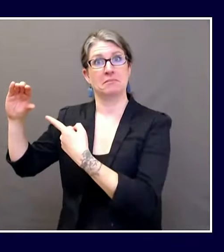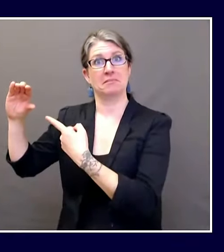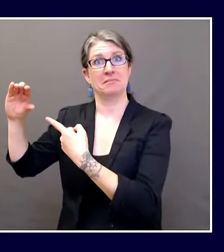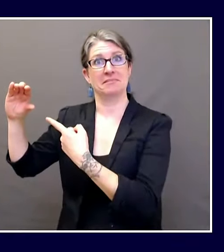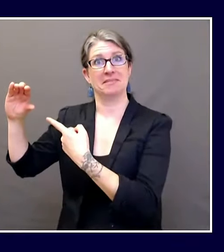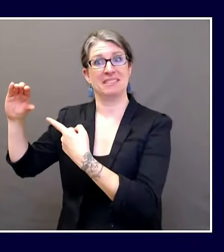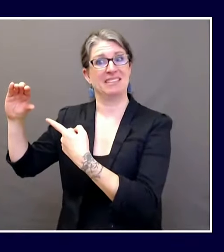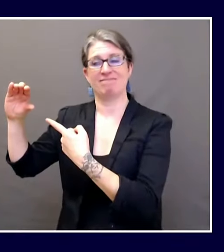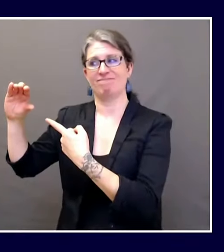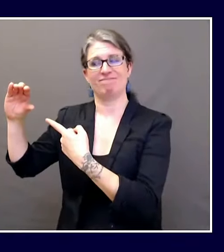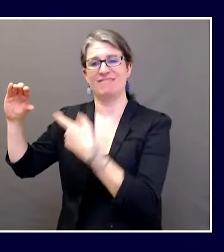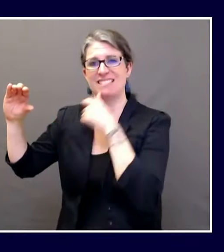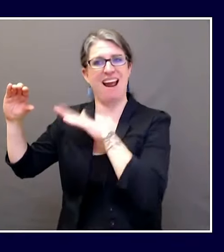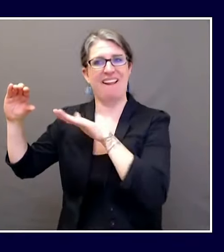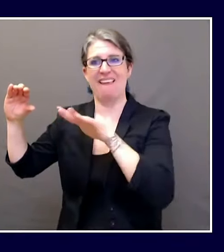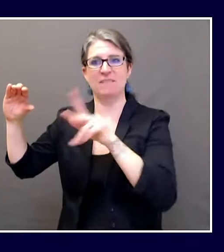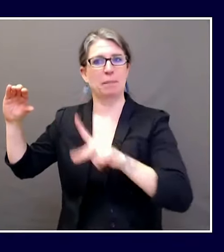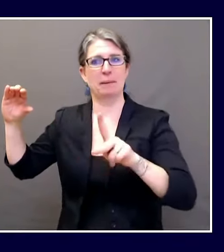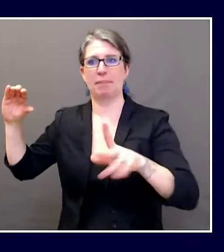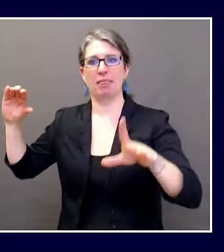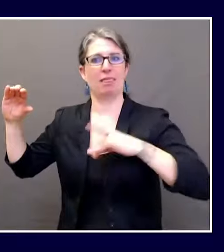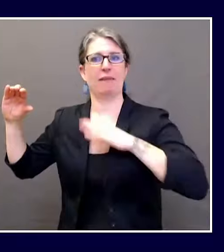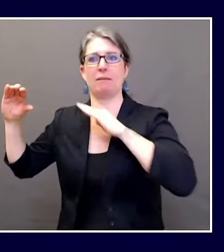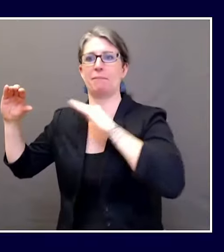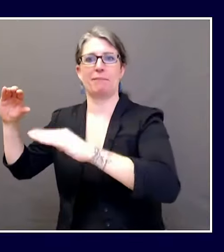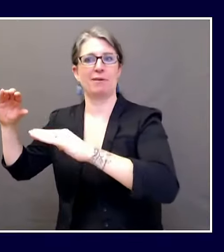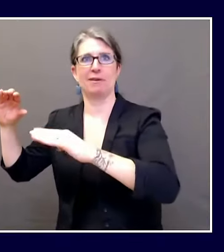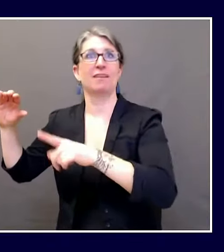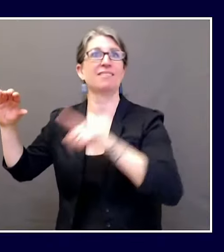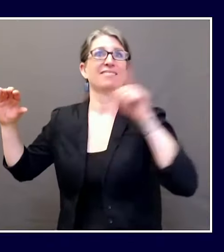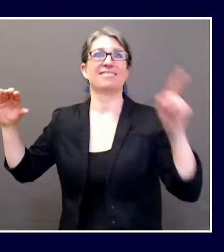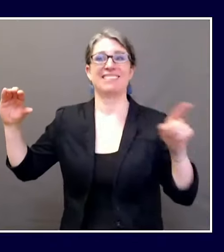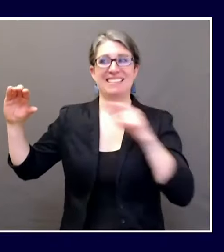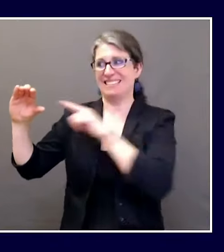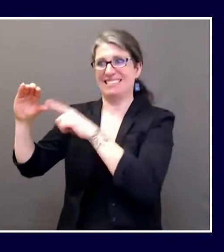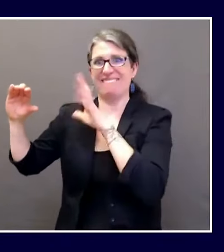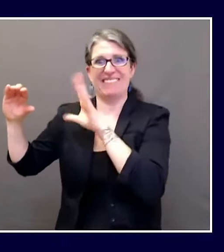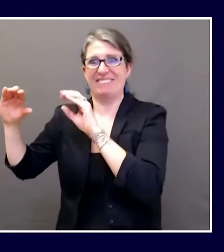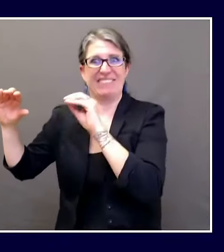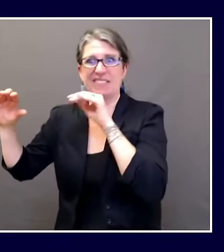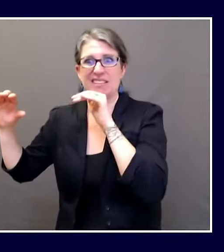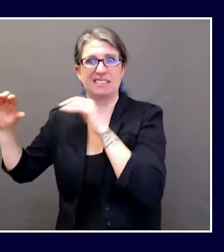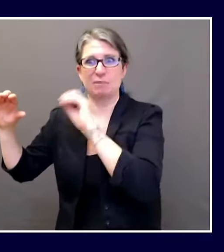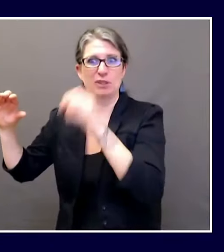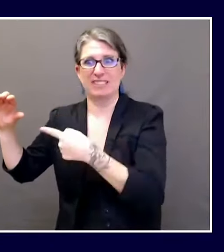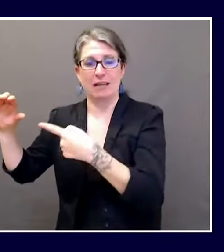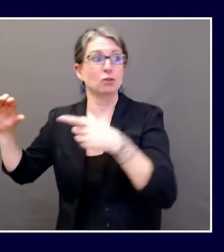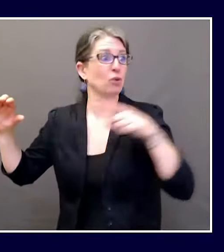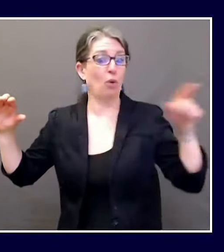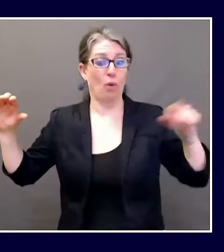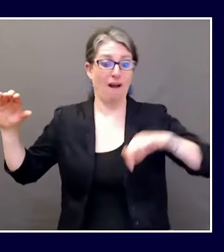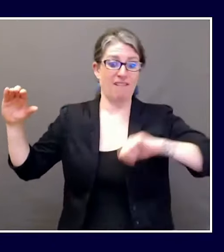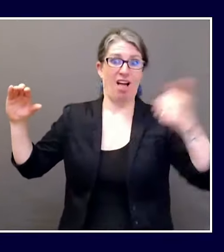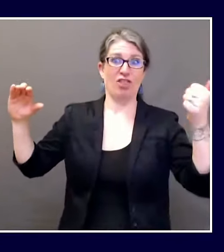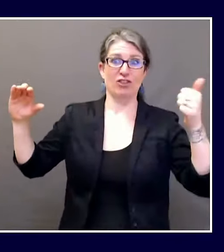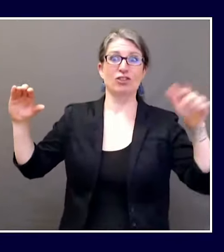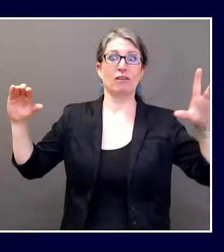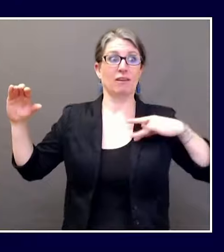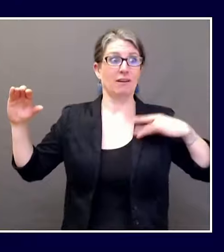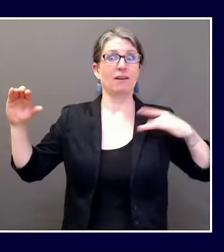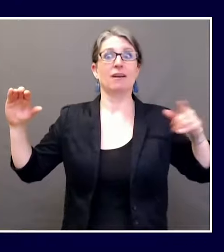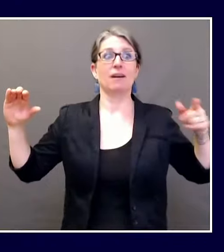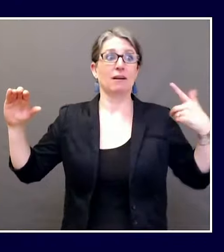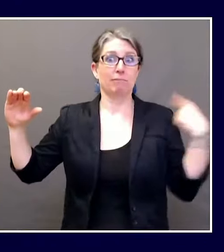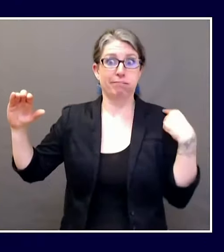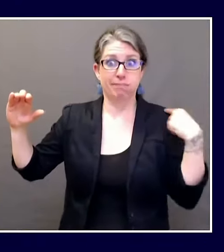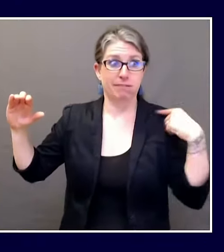the percentage of our population that had or has recovered from COVID is so much smaller than it is in many, many other